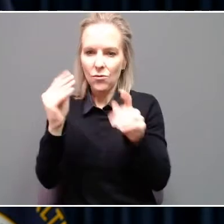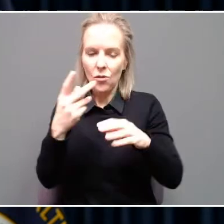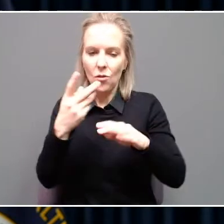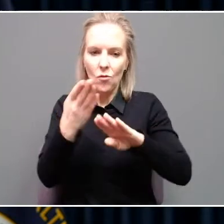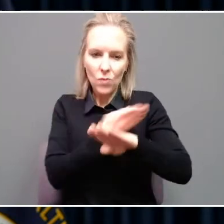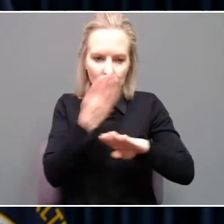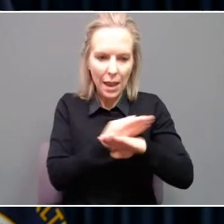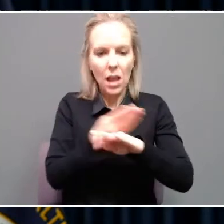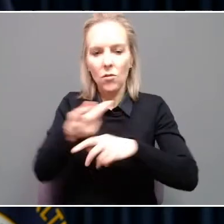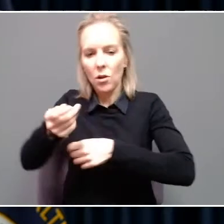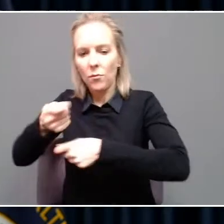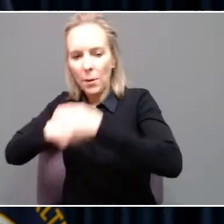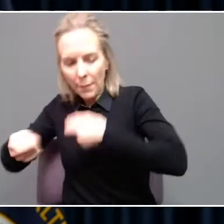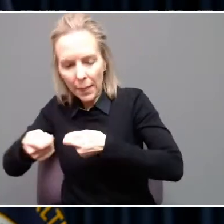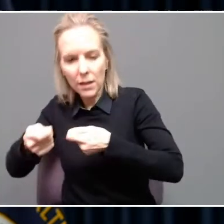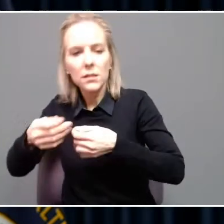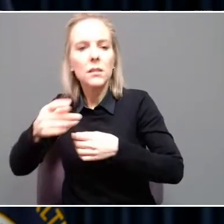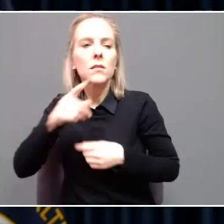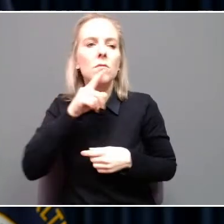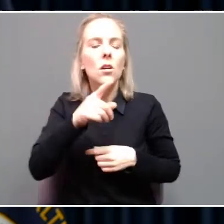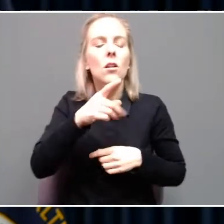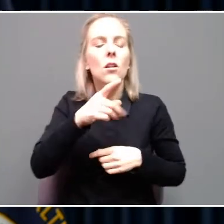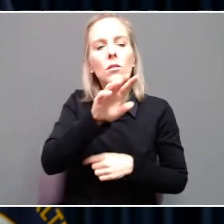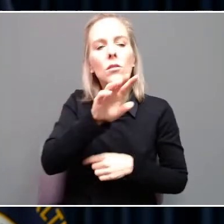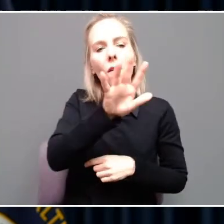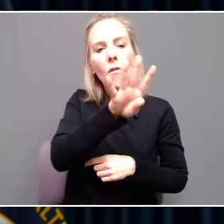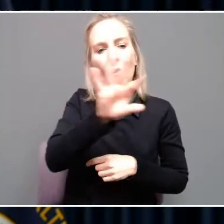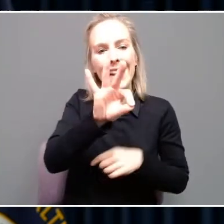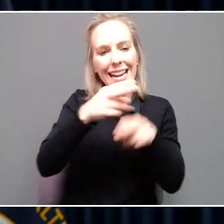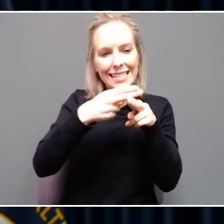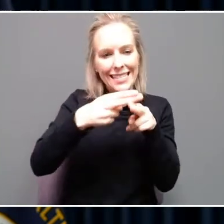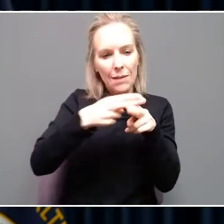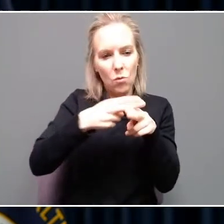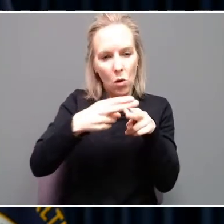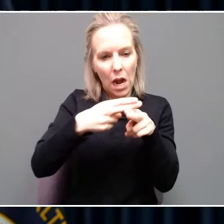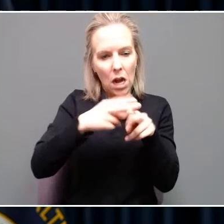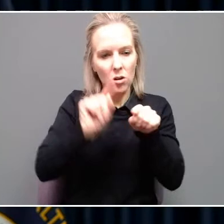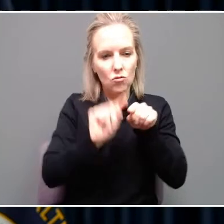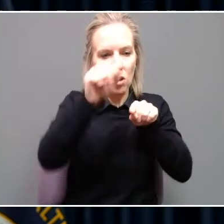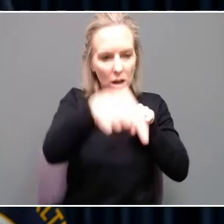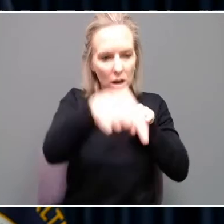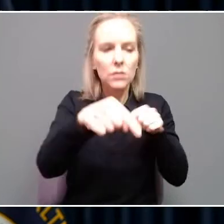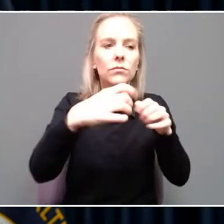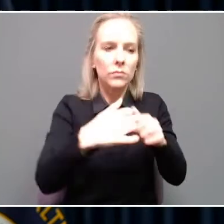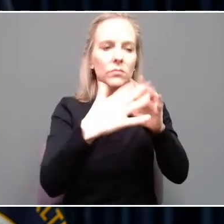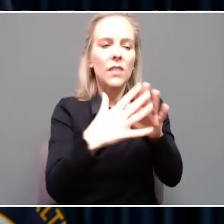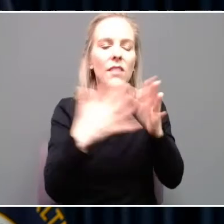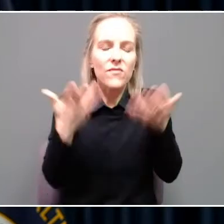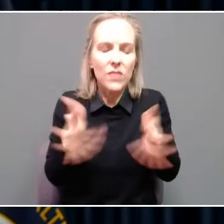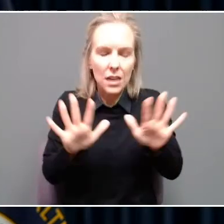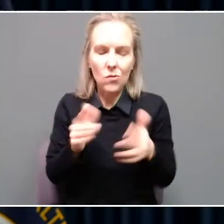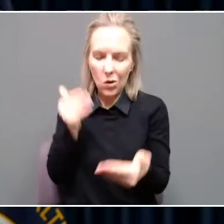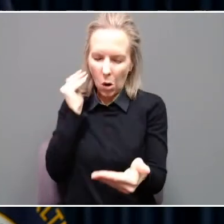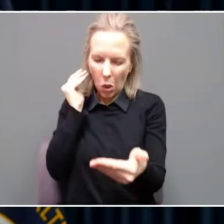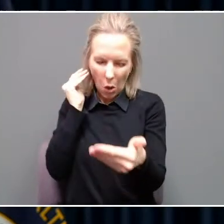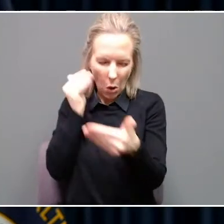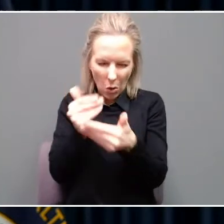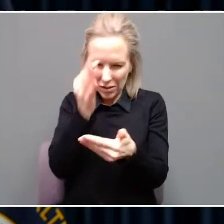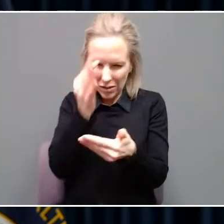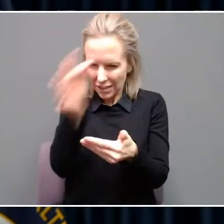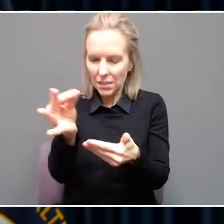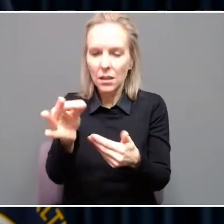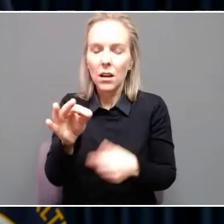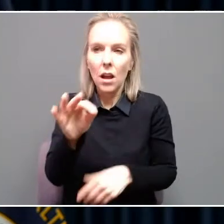repaired, 42 temporary crossings are up, and we are getting close to 500,000 tons